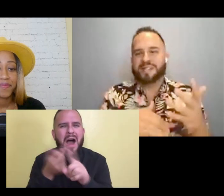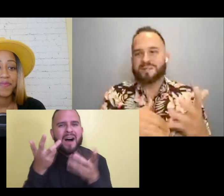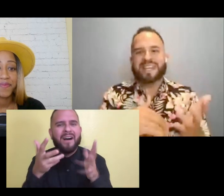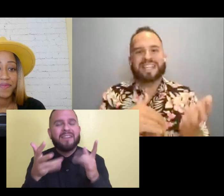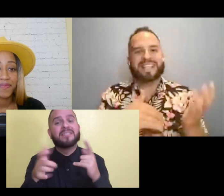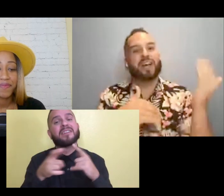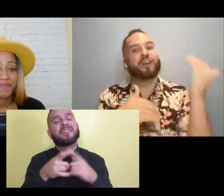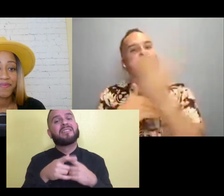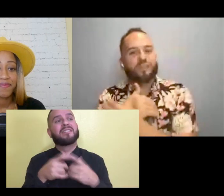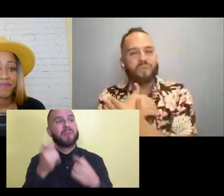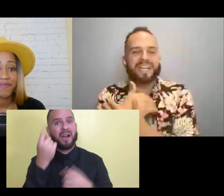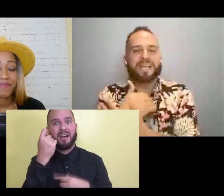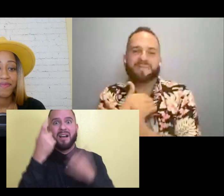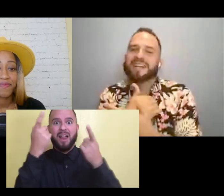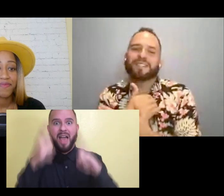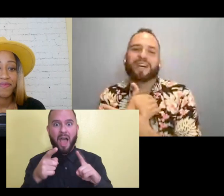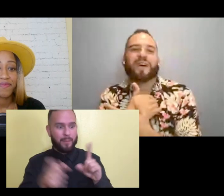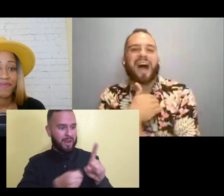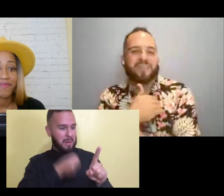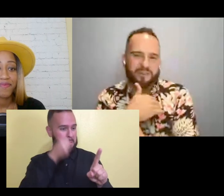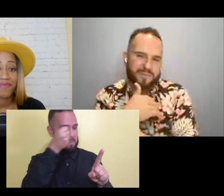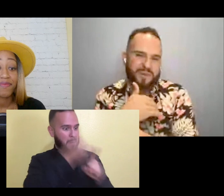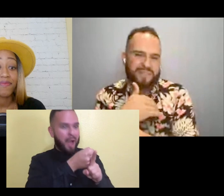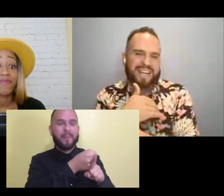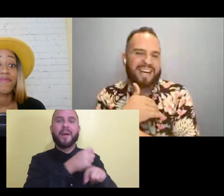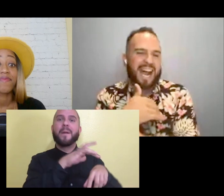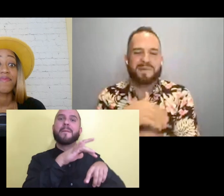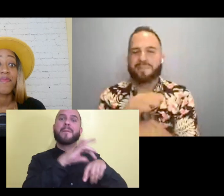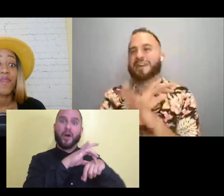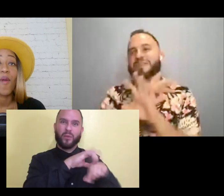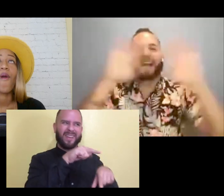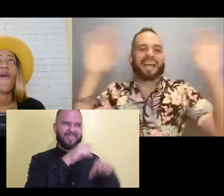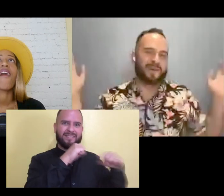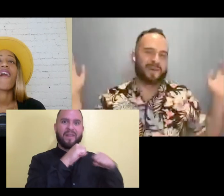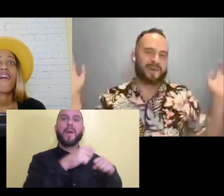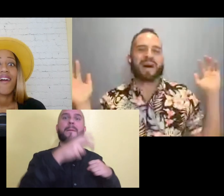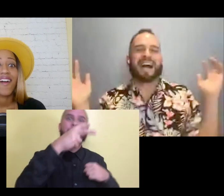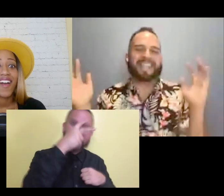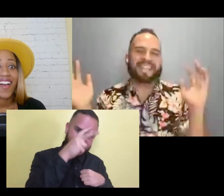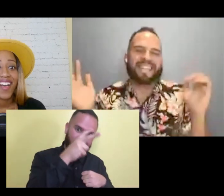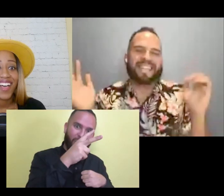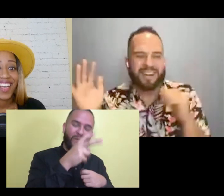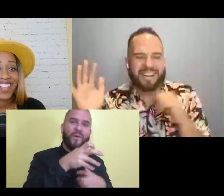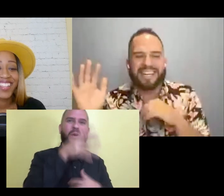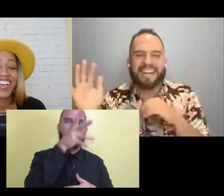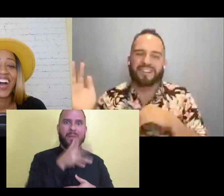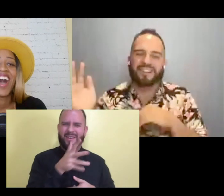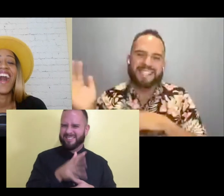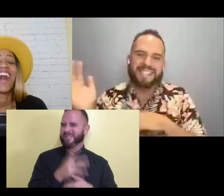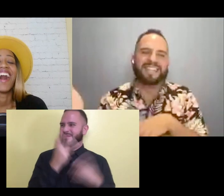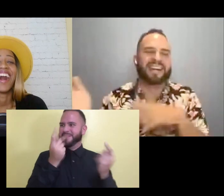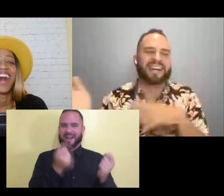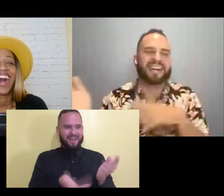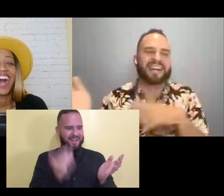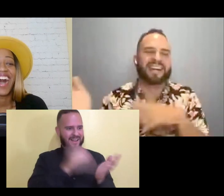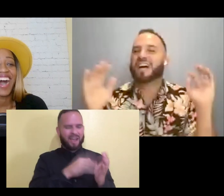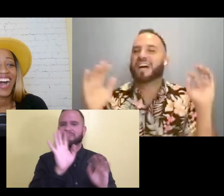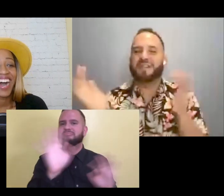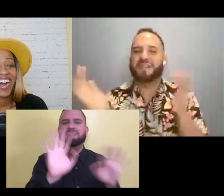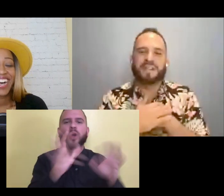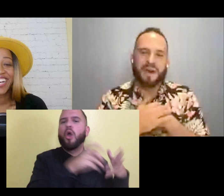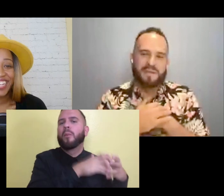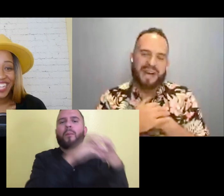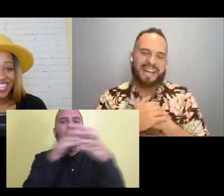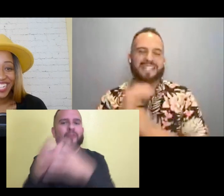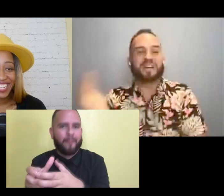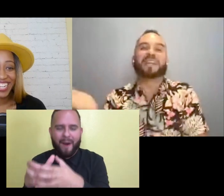The reason being that an earthquake hit Mexico after we moved there. And my parents were like, we're going back. If we're going to get earthquakes here and there, we're